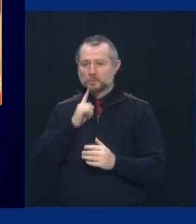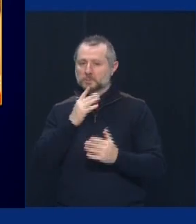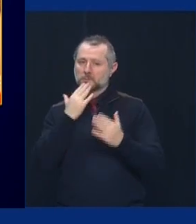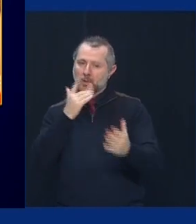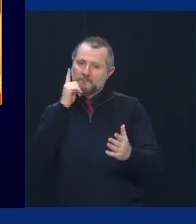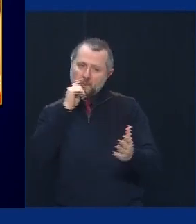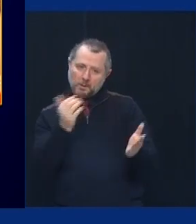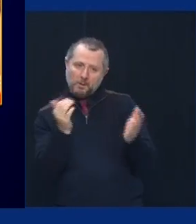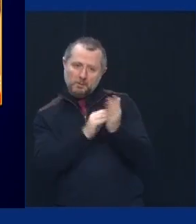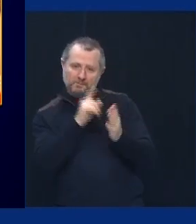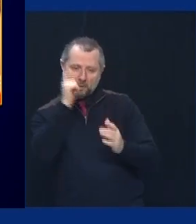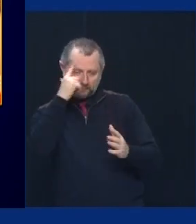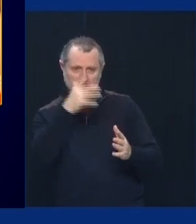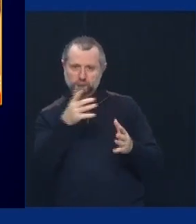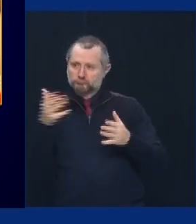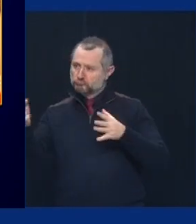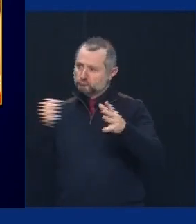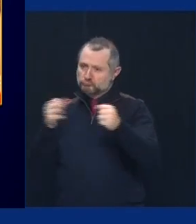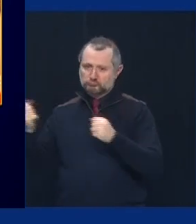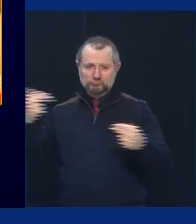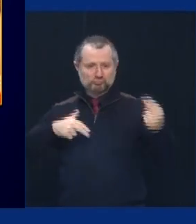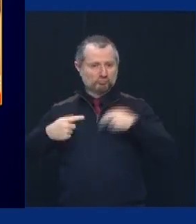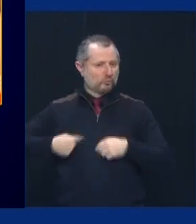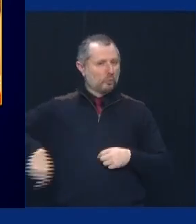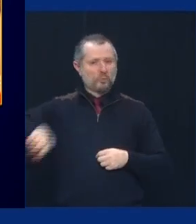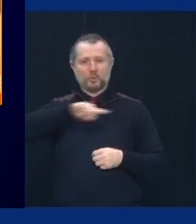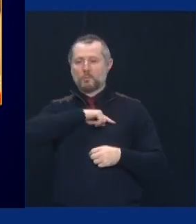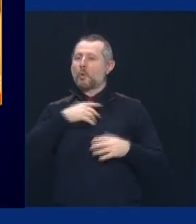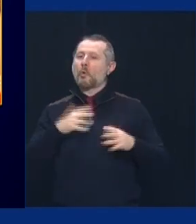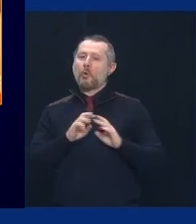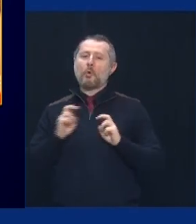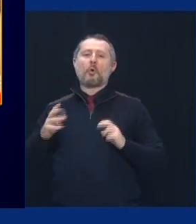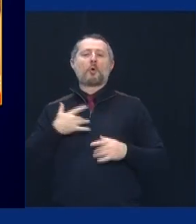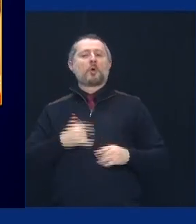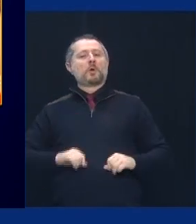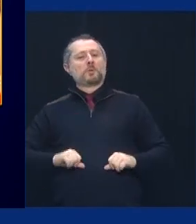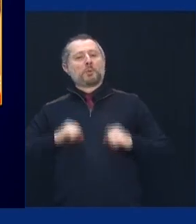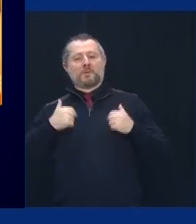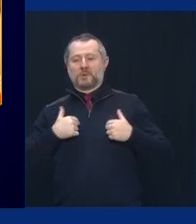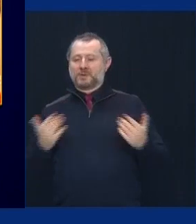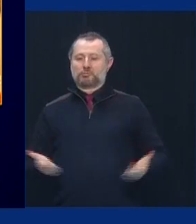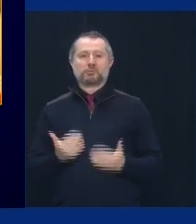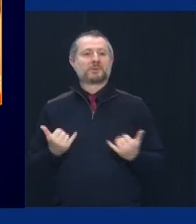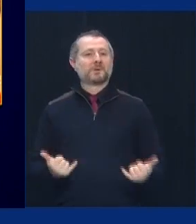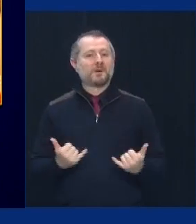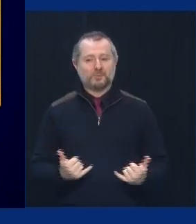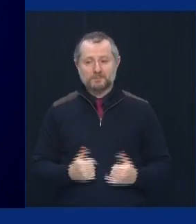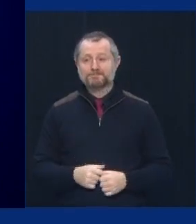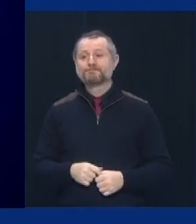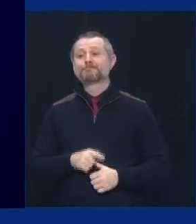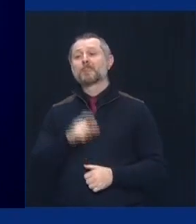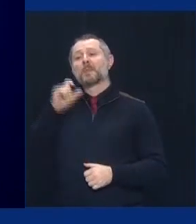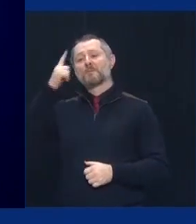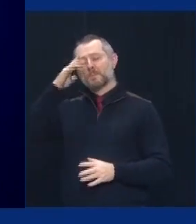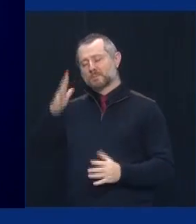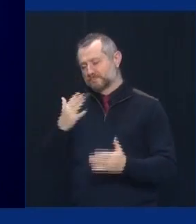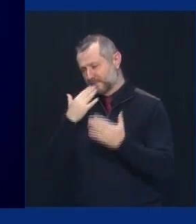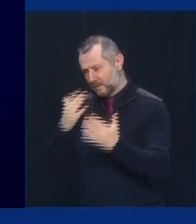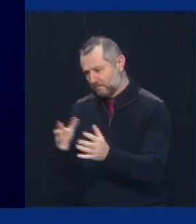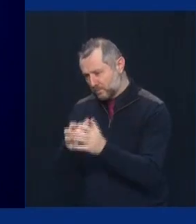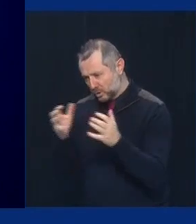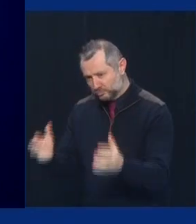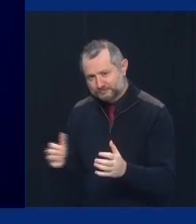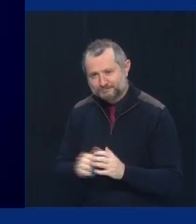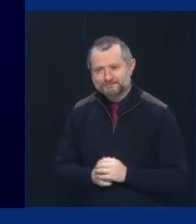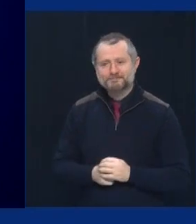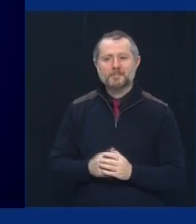having me and having us, and I'm very proud to be here today. Thank you very much. Thank you very much, all of